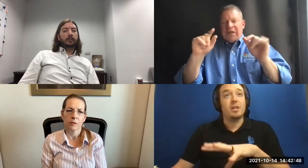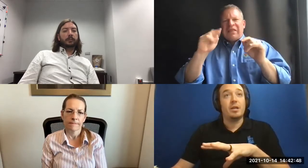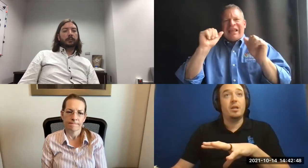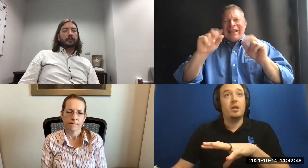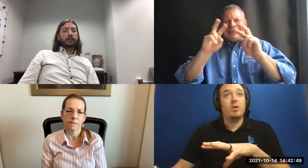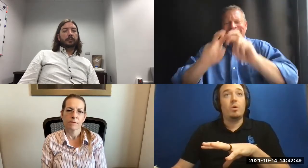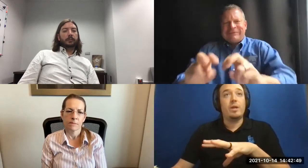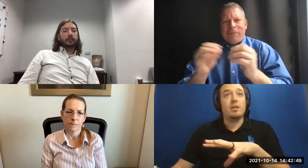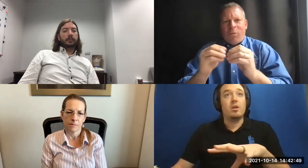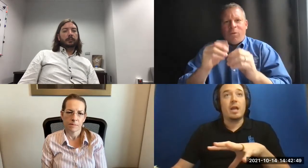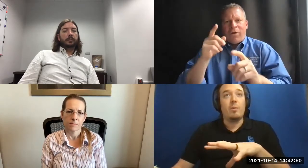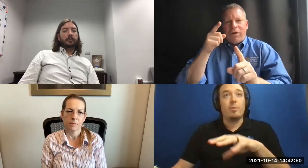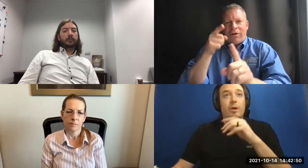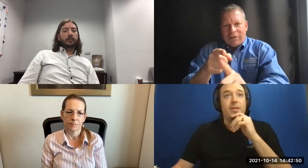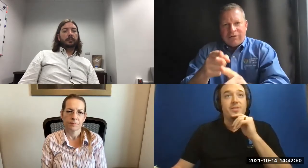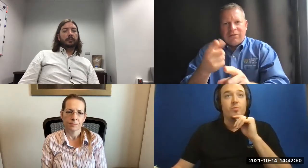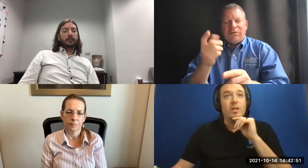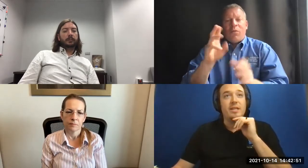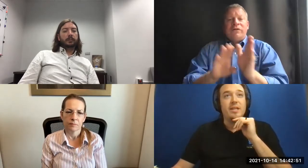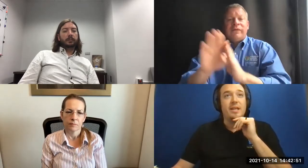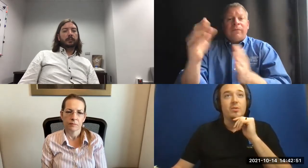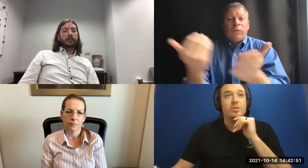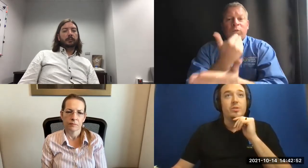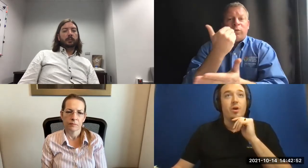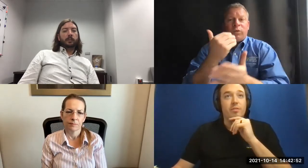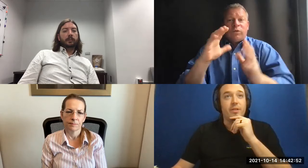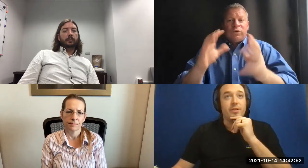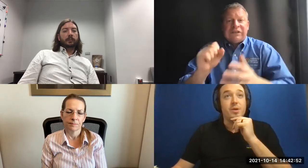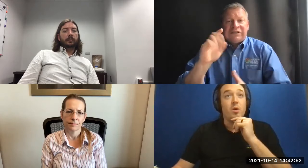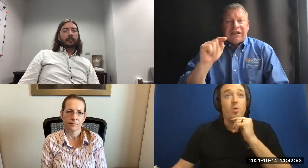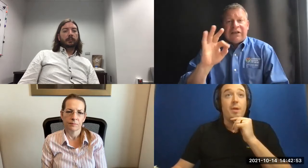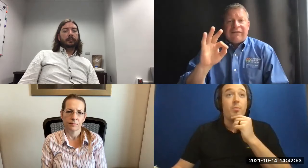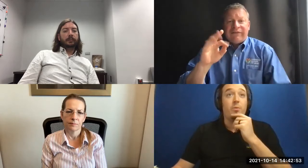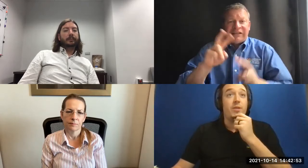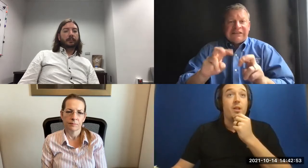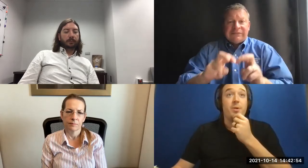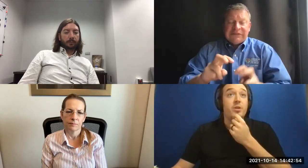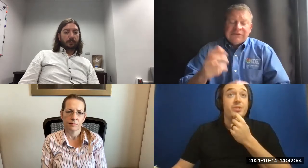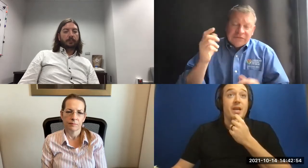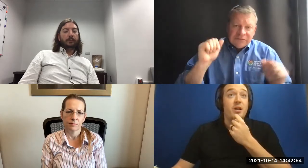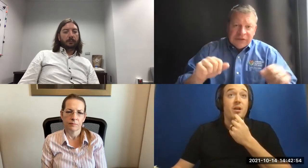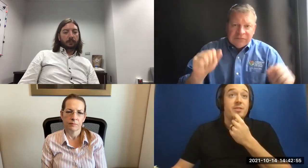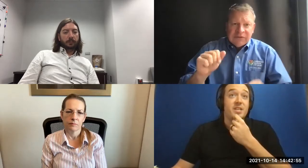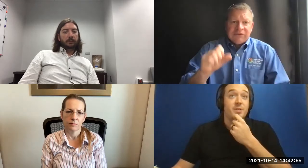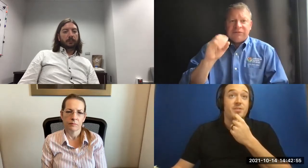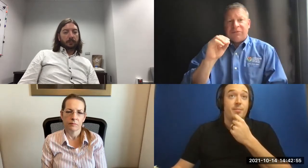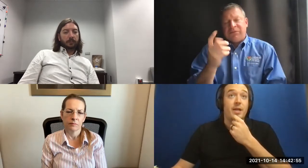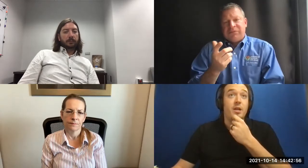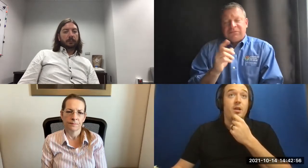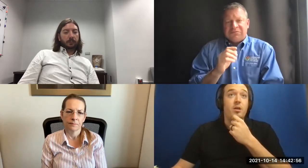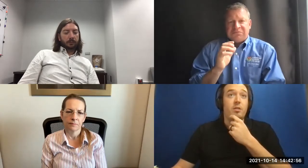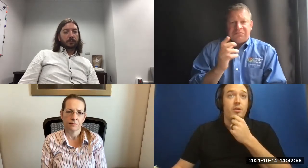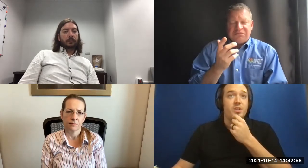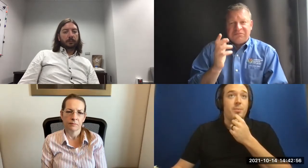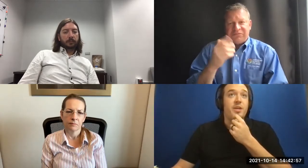a baseline where we can look at how we want to write things and really dig down to the heart of things. Or maybe we develop a new set of assessments from